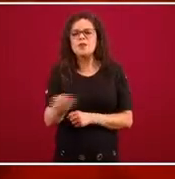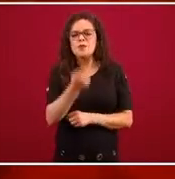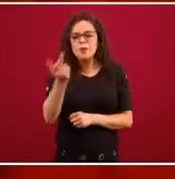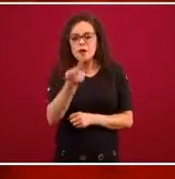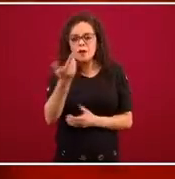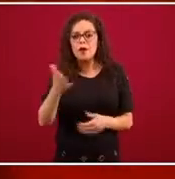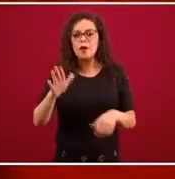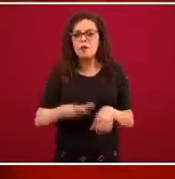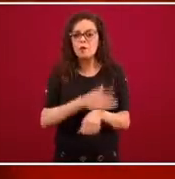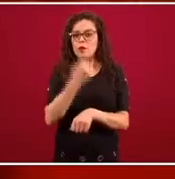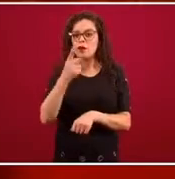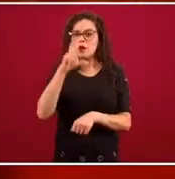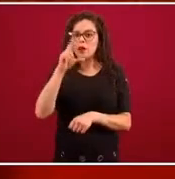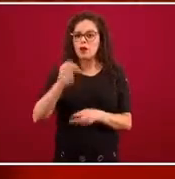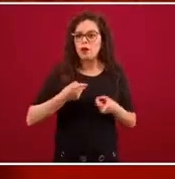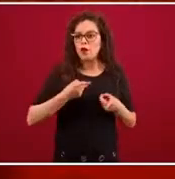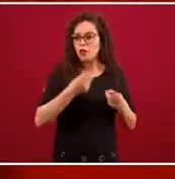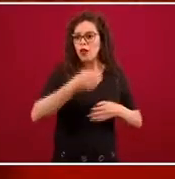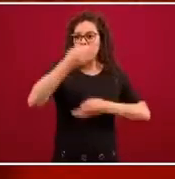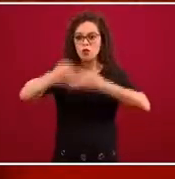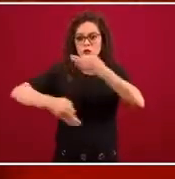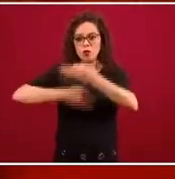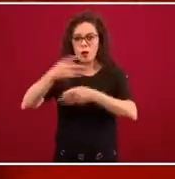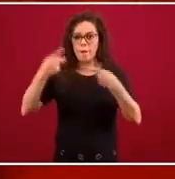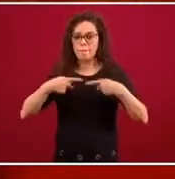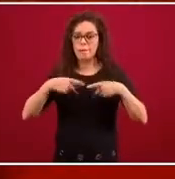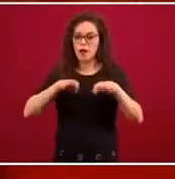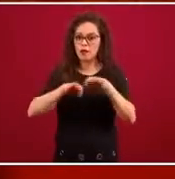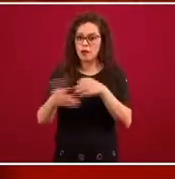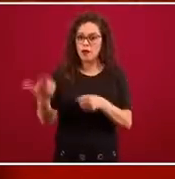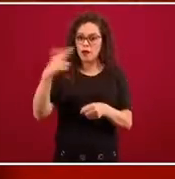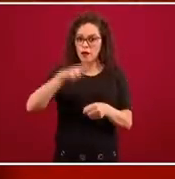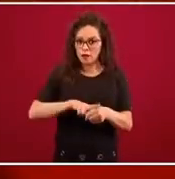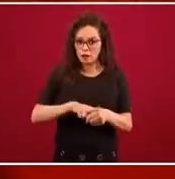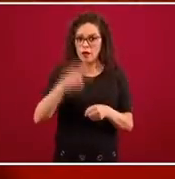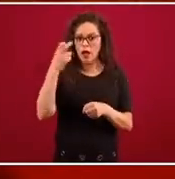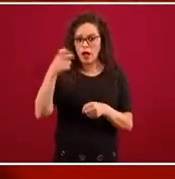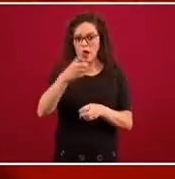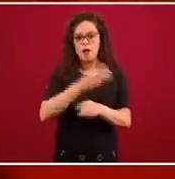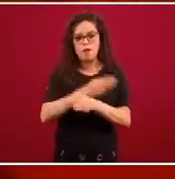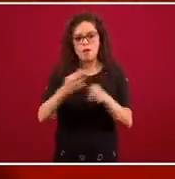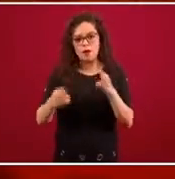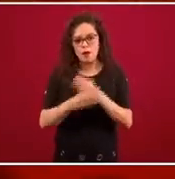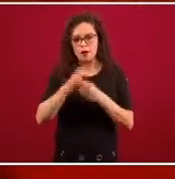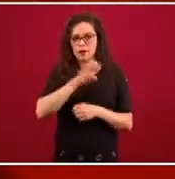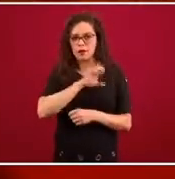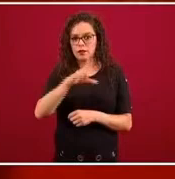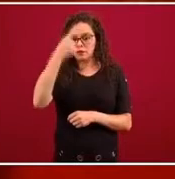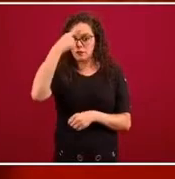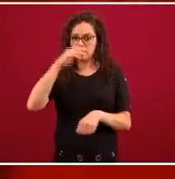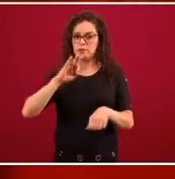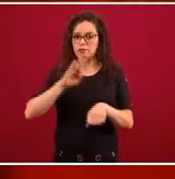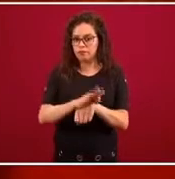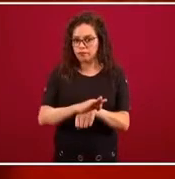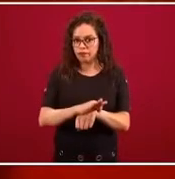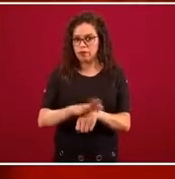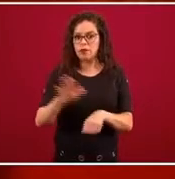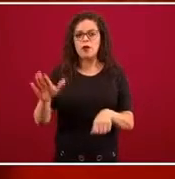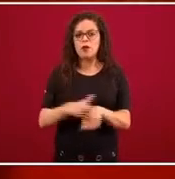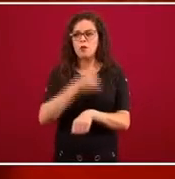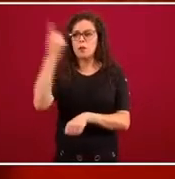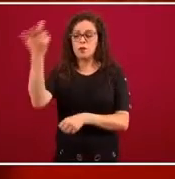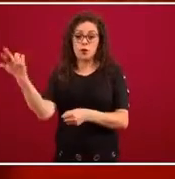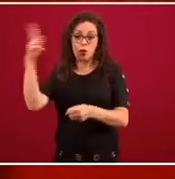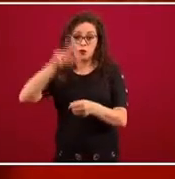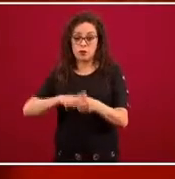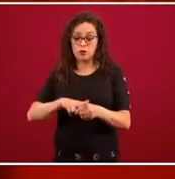protection equipment is only for the people who are directly dealing with COVID-19 patients. So why don't we give this specialized medical